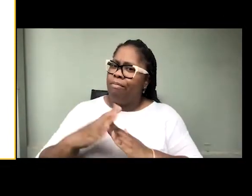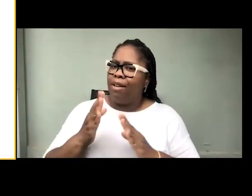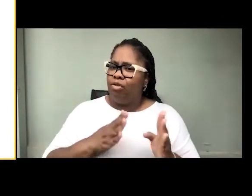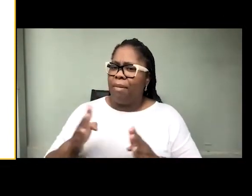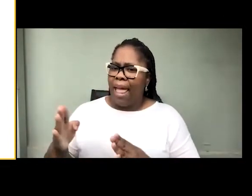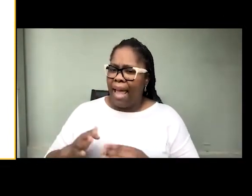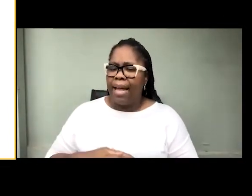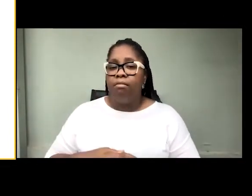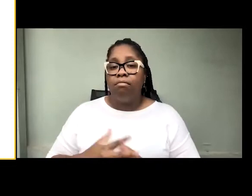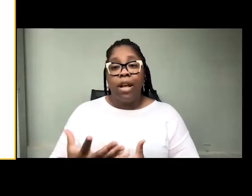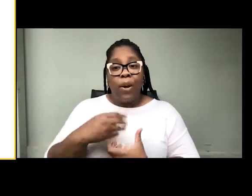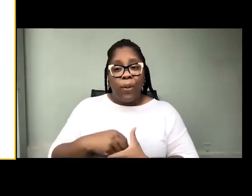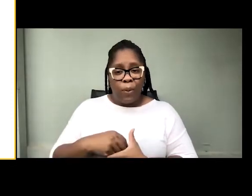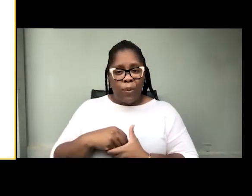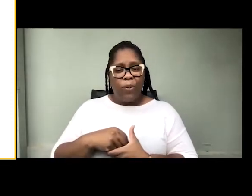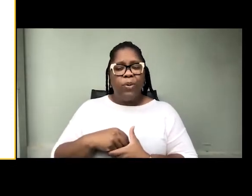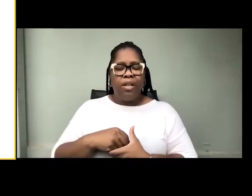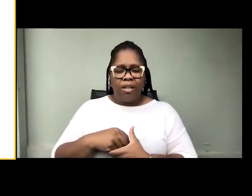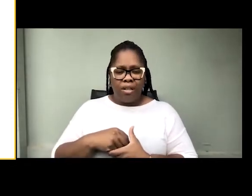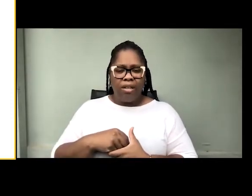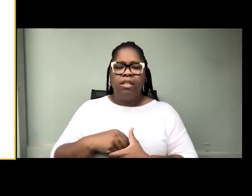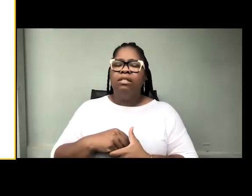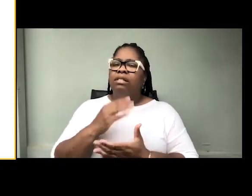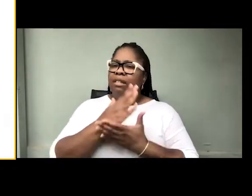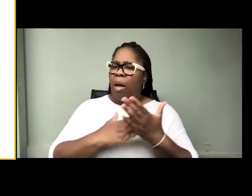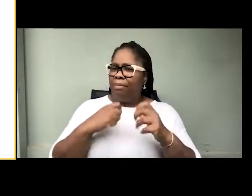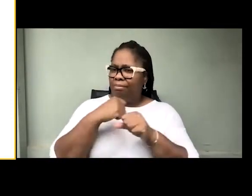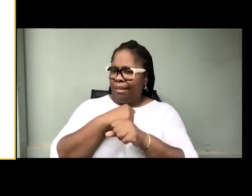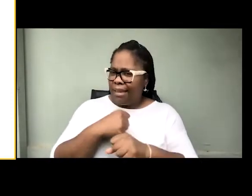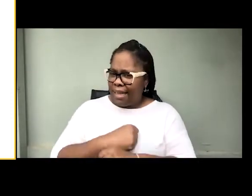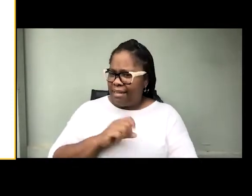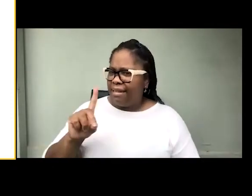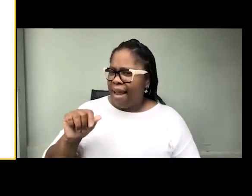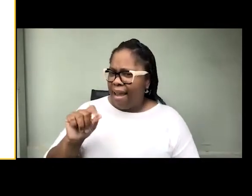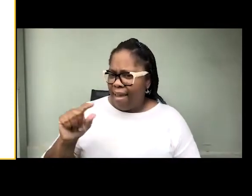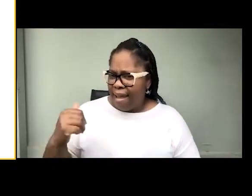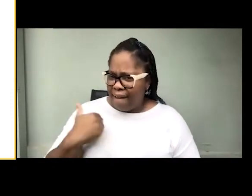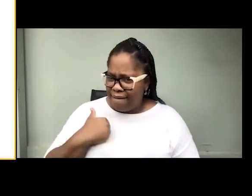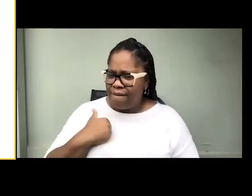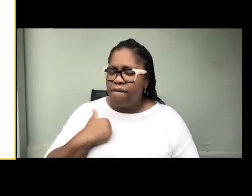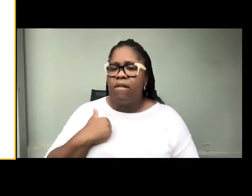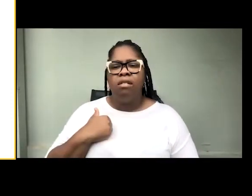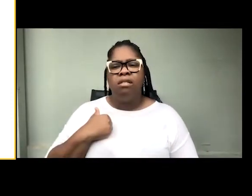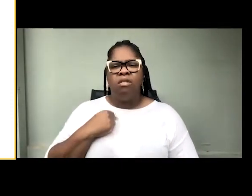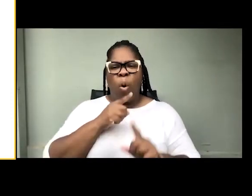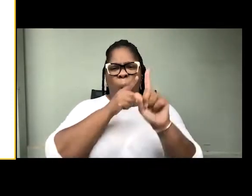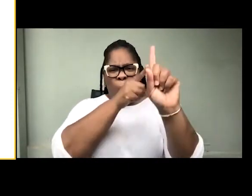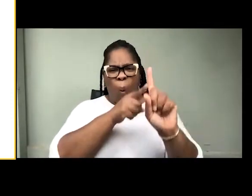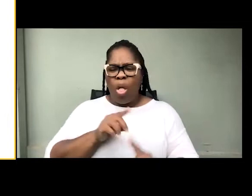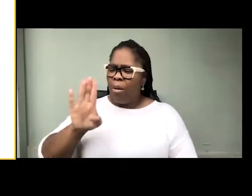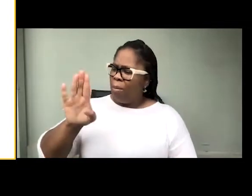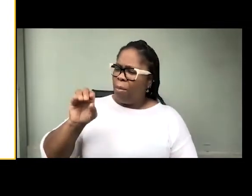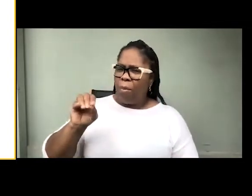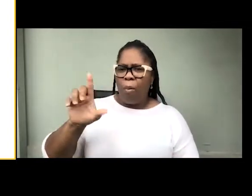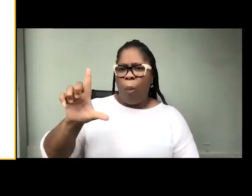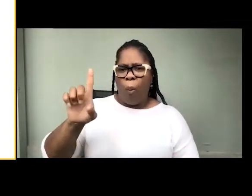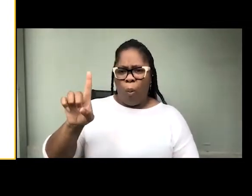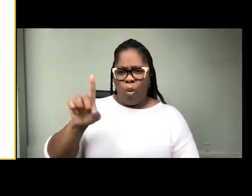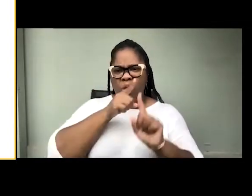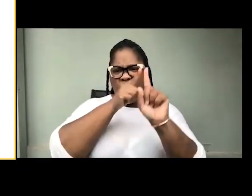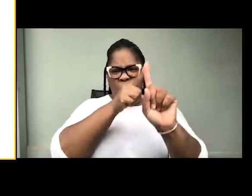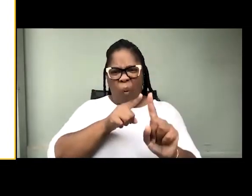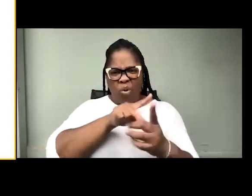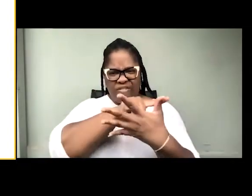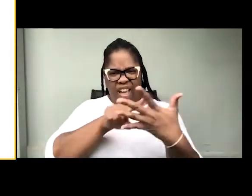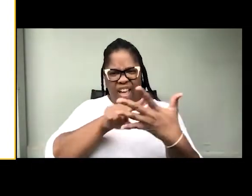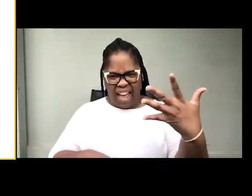some of the data we have available. And I'll just do a quick overview of the 5 bold goals that comprise this plan,